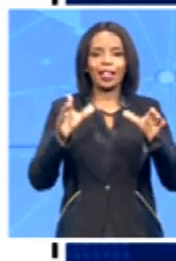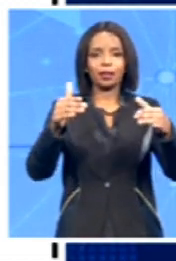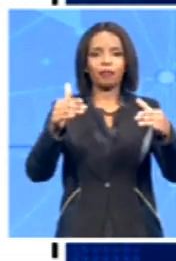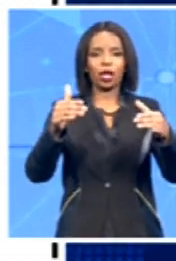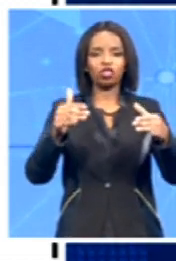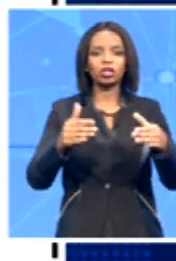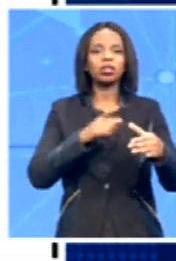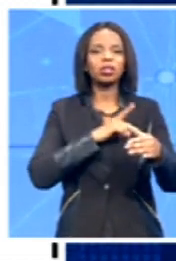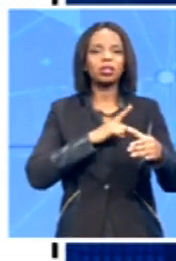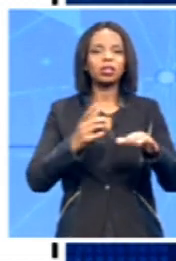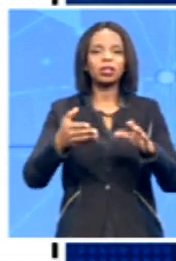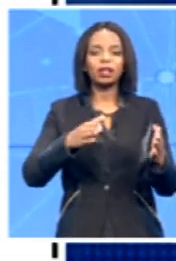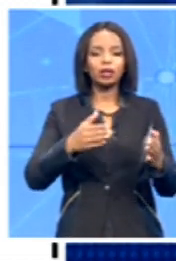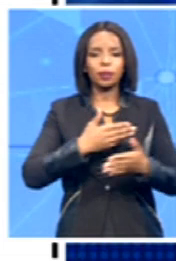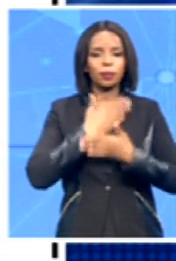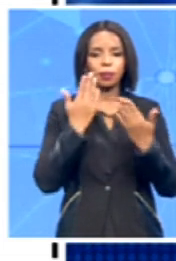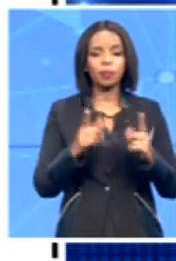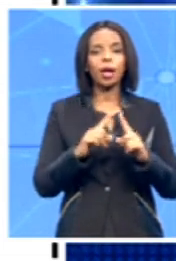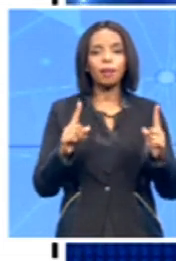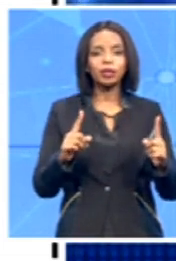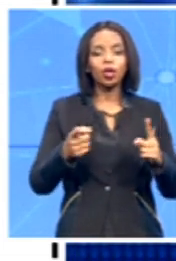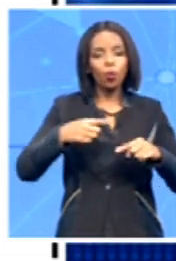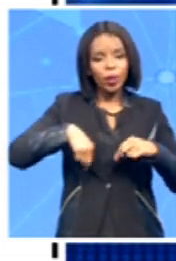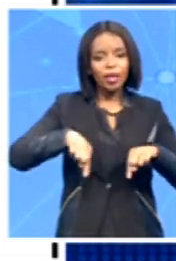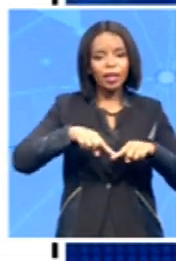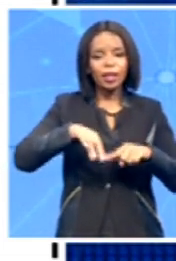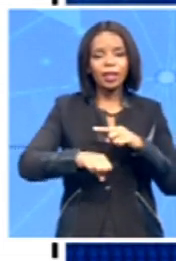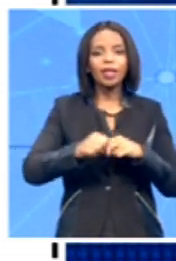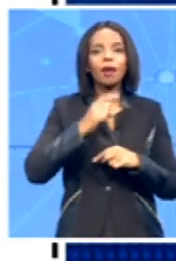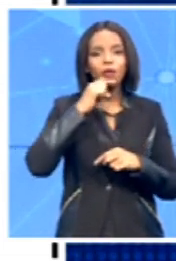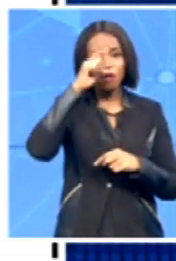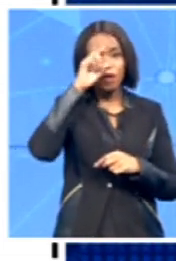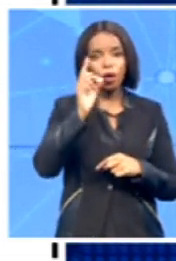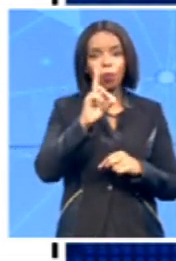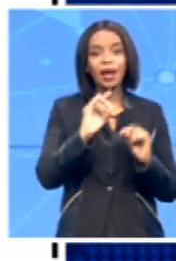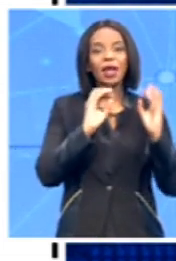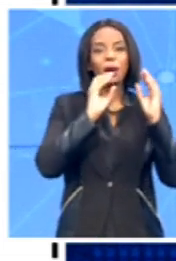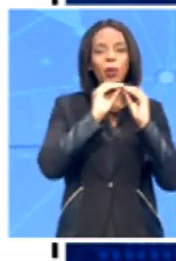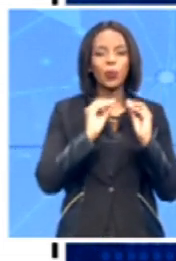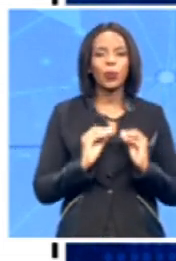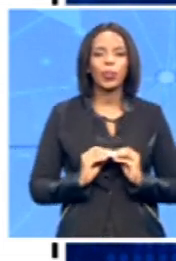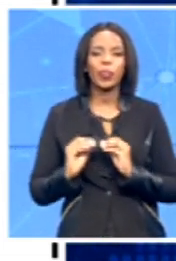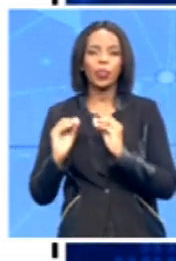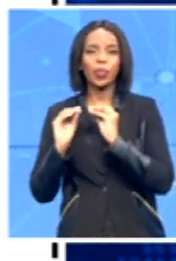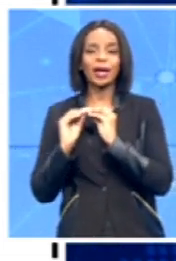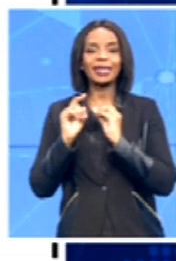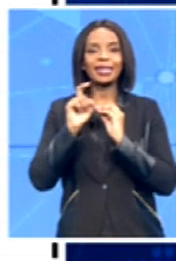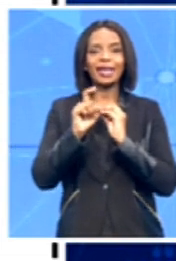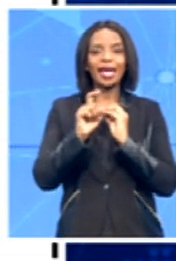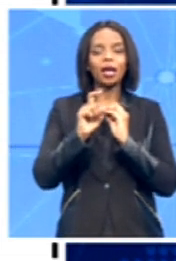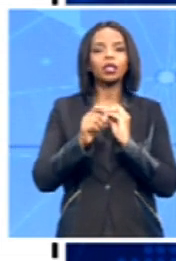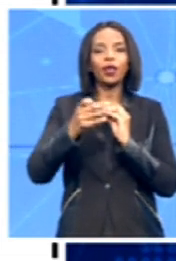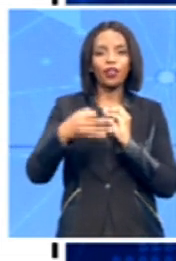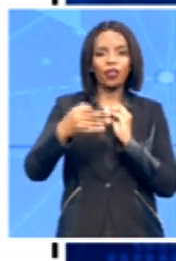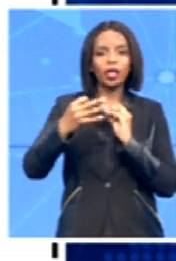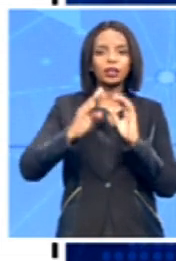found? So the blue ones is the third wave. The orange ones is the fourth wave. So from the